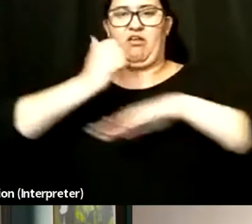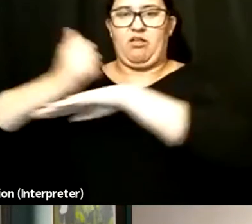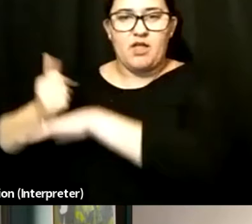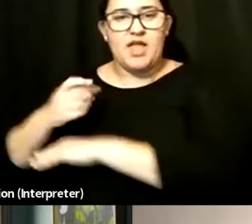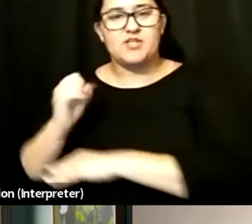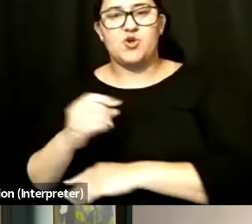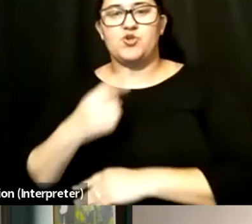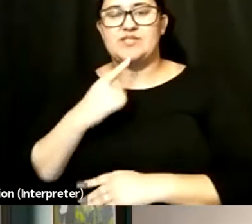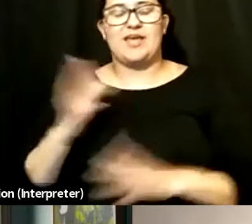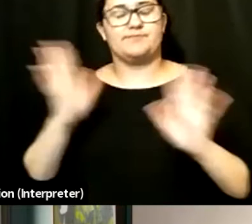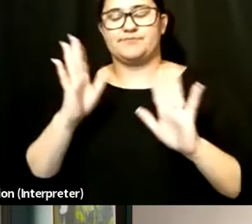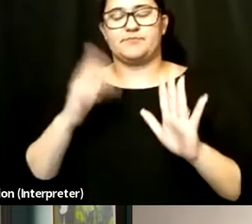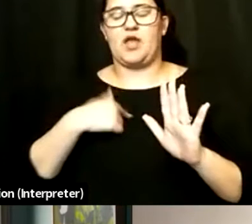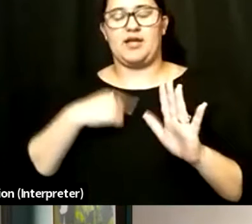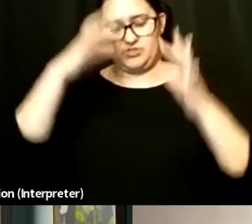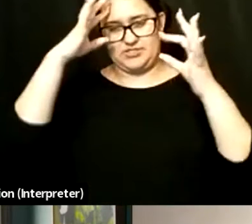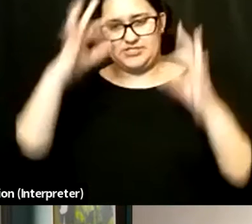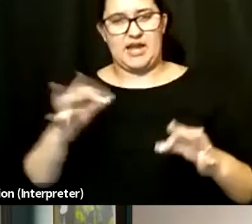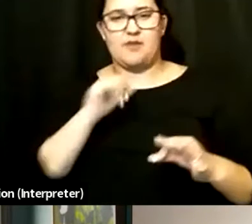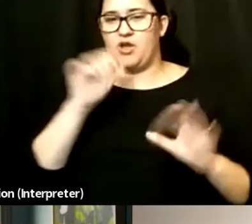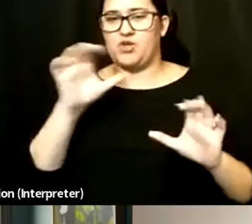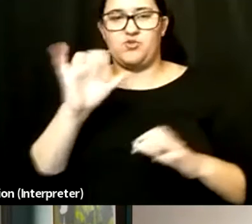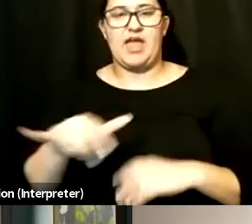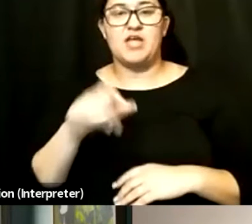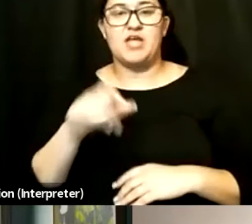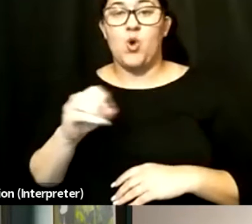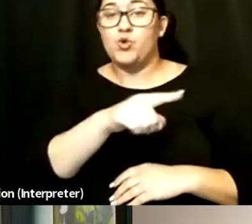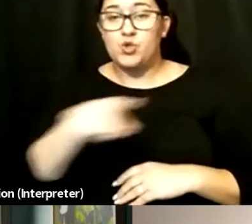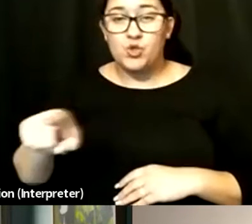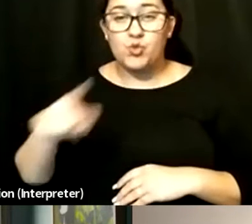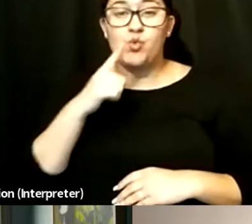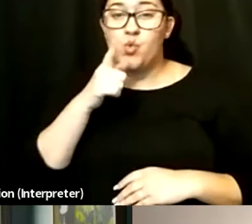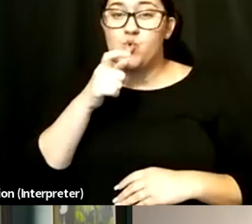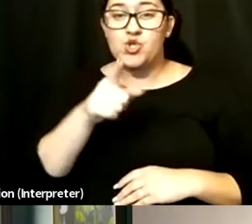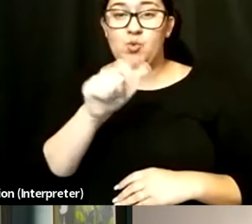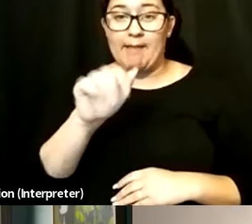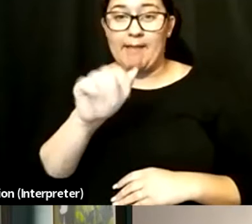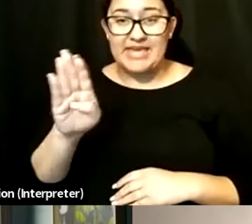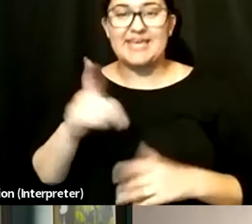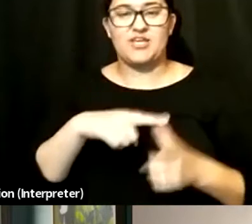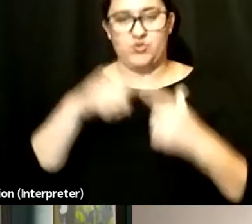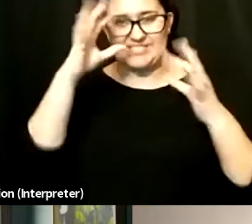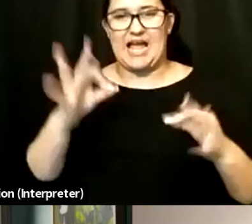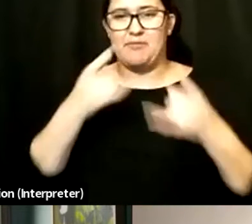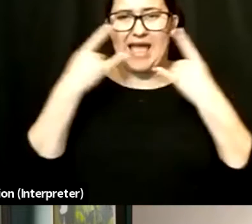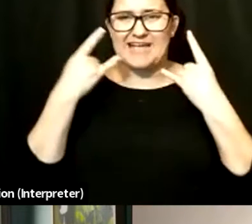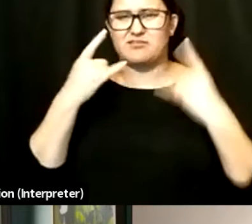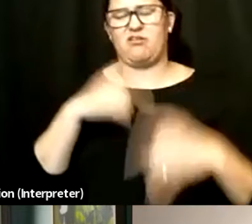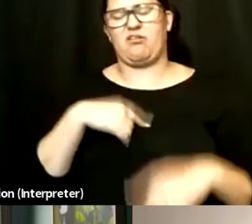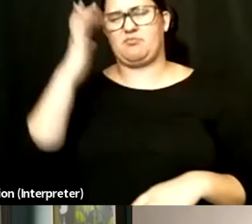not going to make in terms of putting on a mask, what you're doing is relegating people to making even more difficult decisions about how they